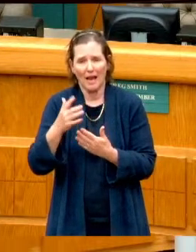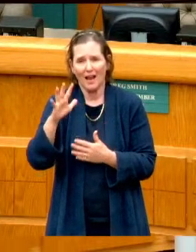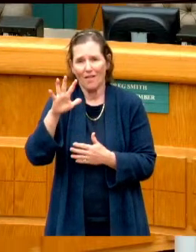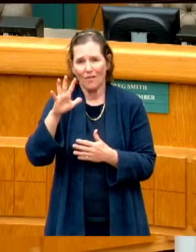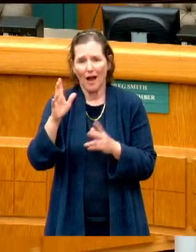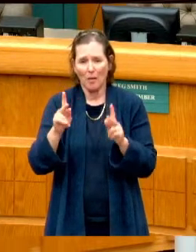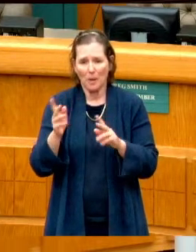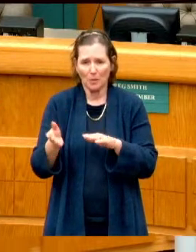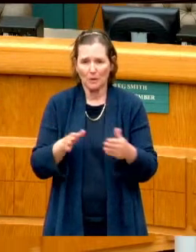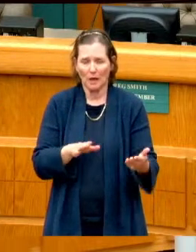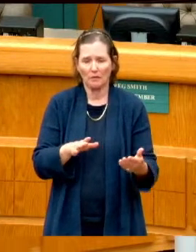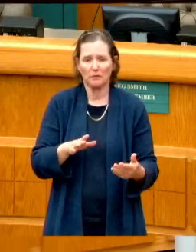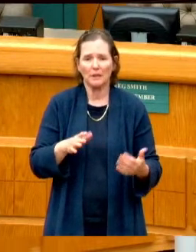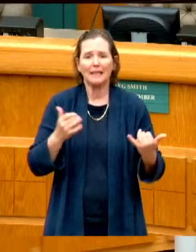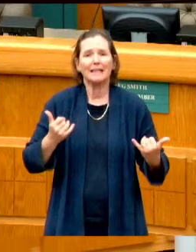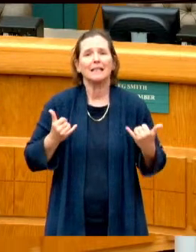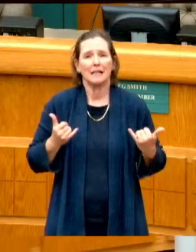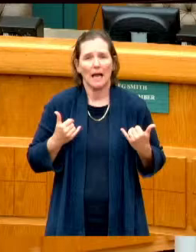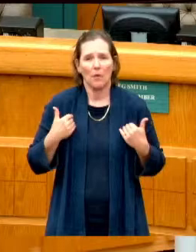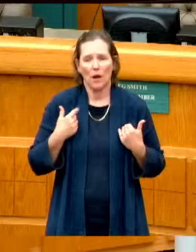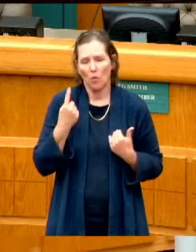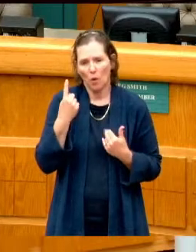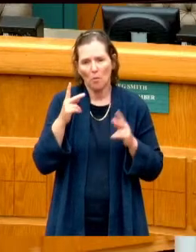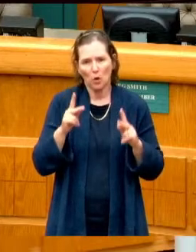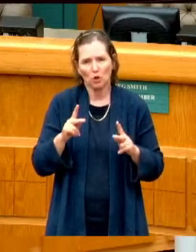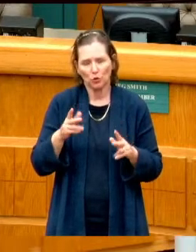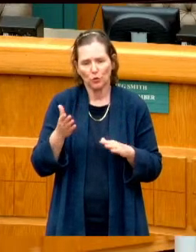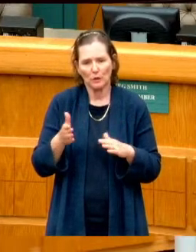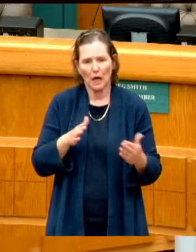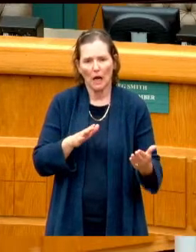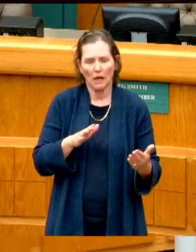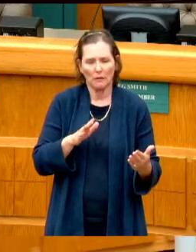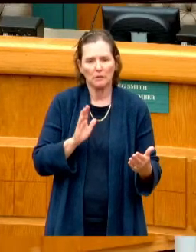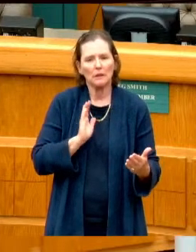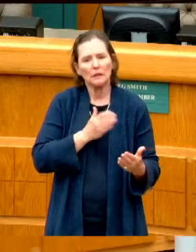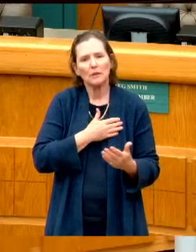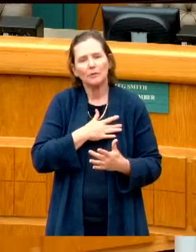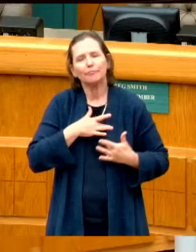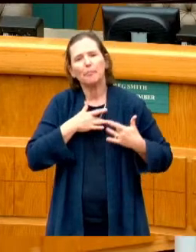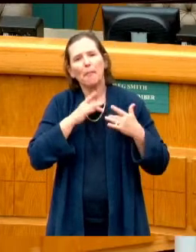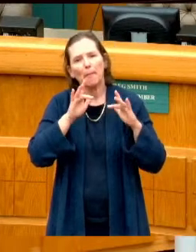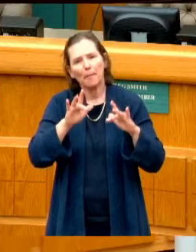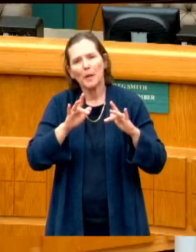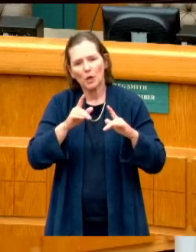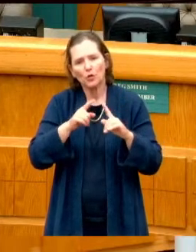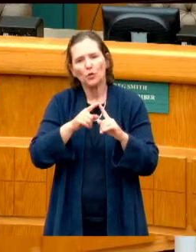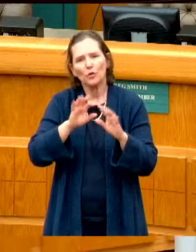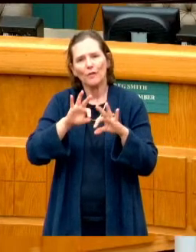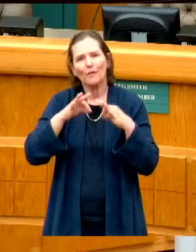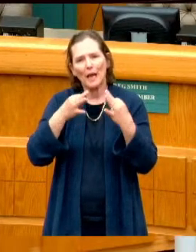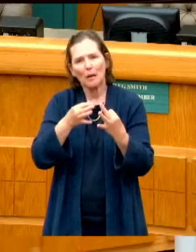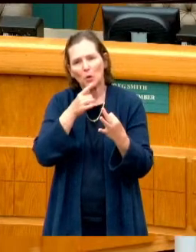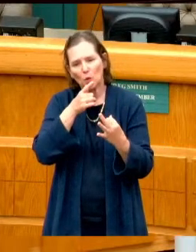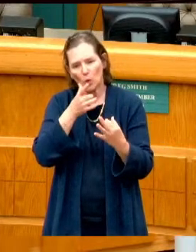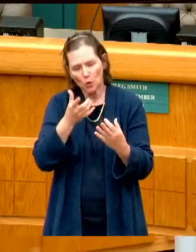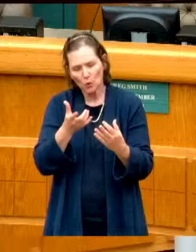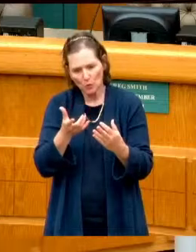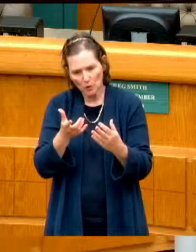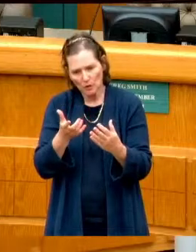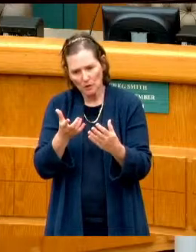that died today. Our condolences go to the family that lost their loved one due to COVID-19 today.